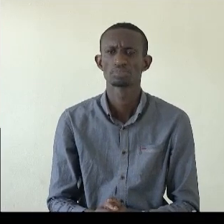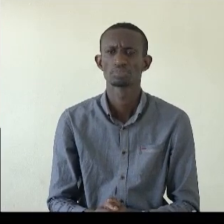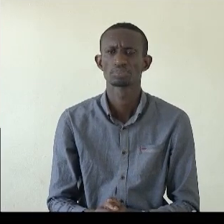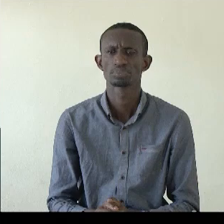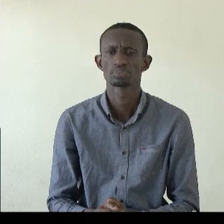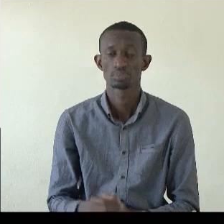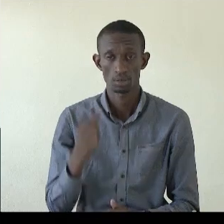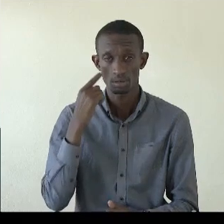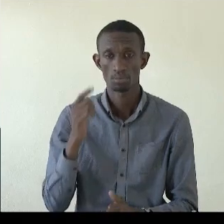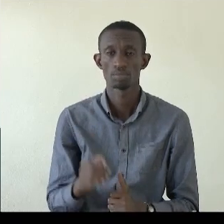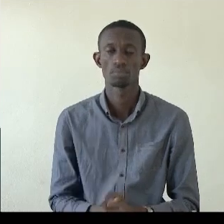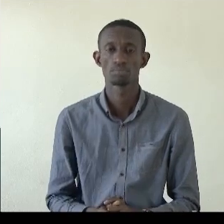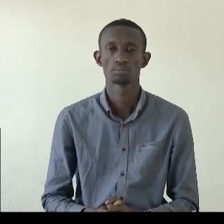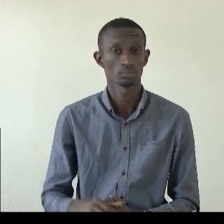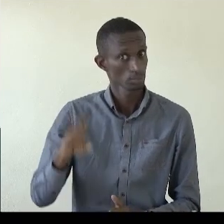and C,